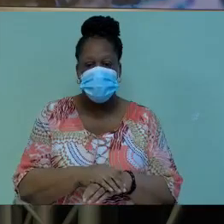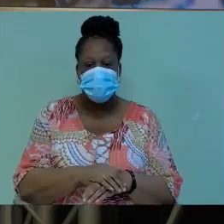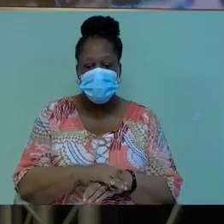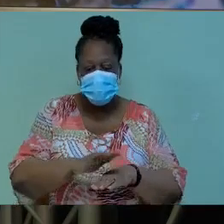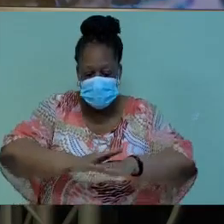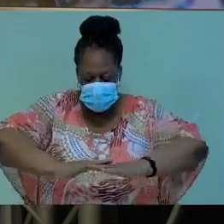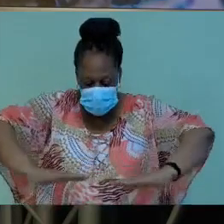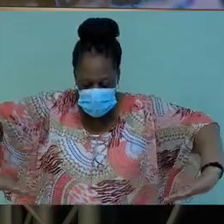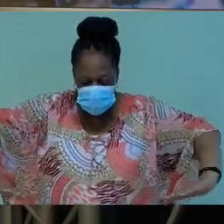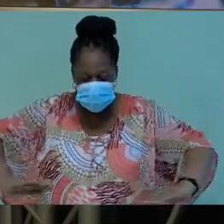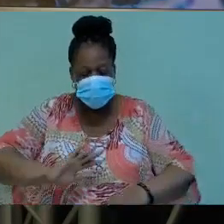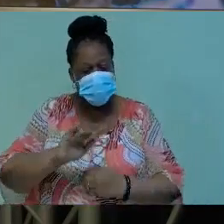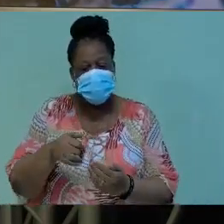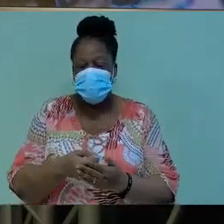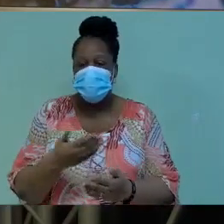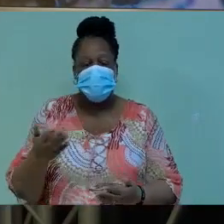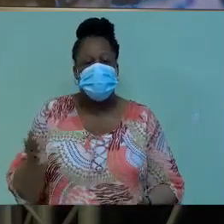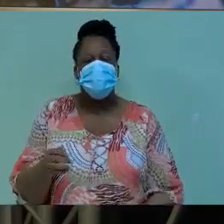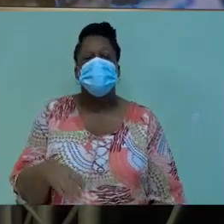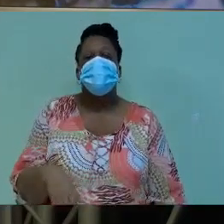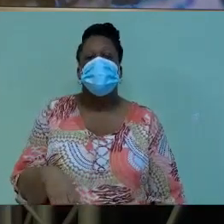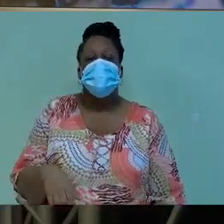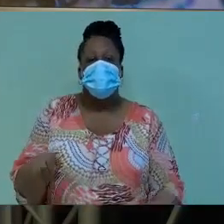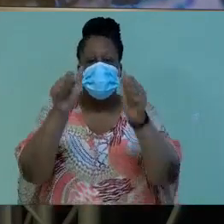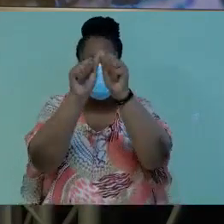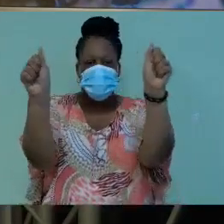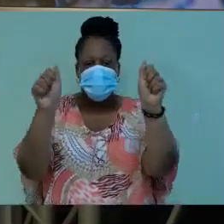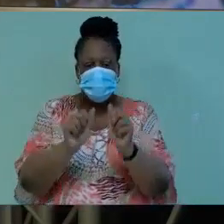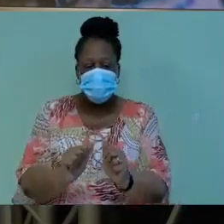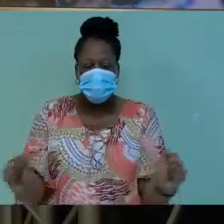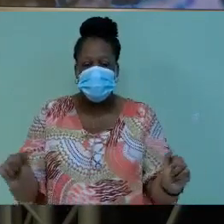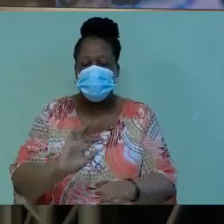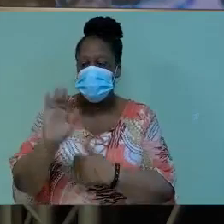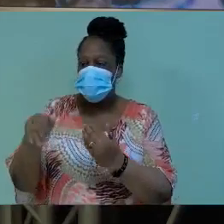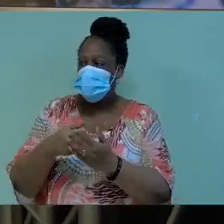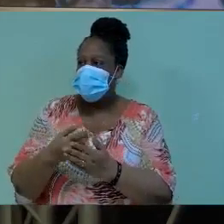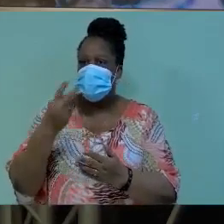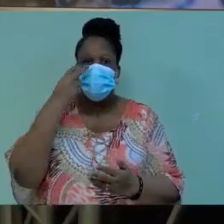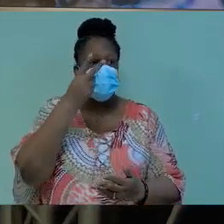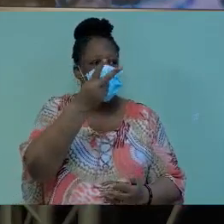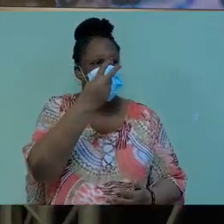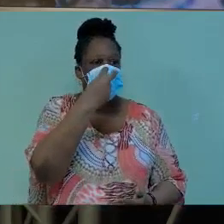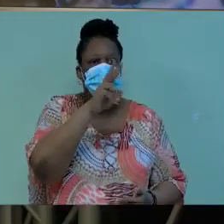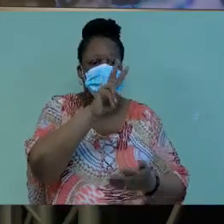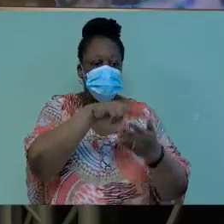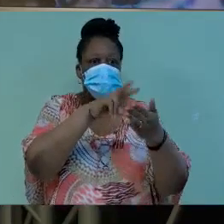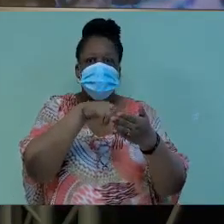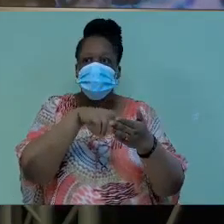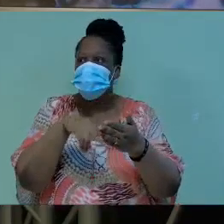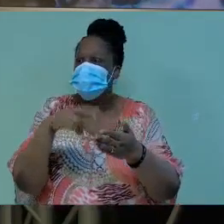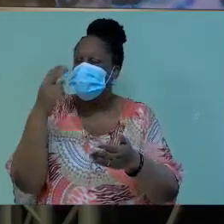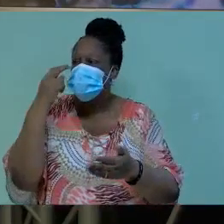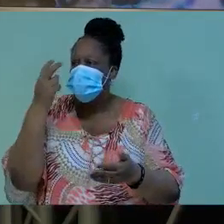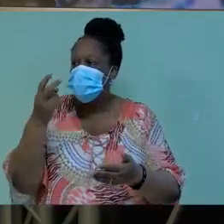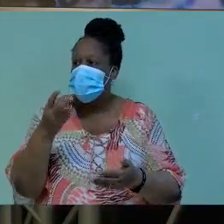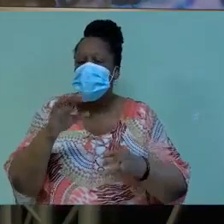placed posters throughout the Treasury Department to educate staff and customers on practices that would curb the spread of